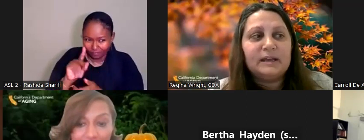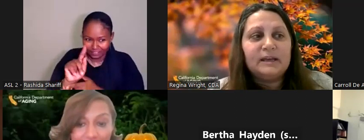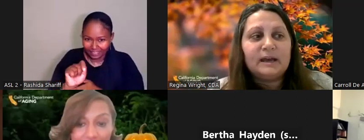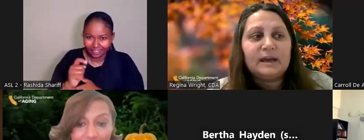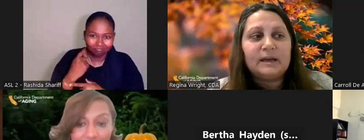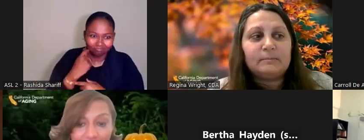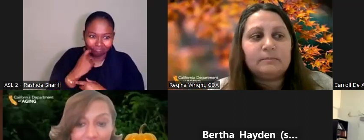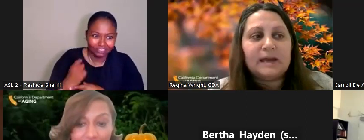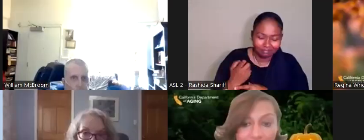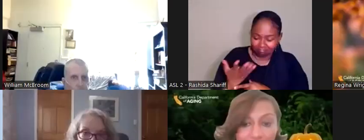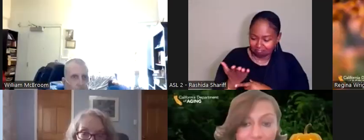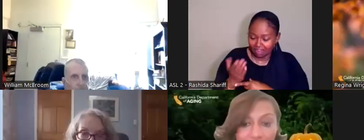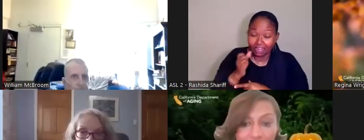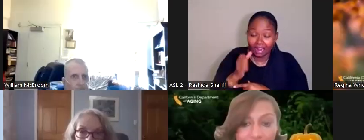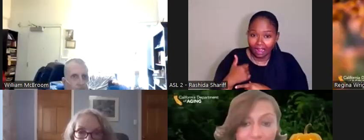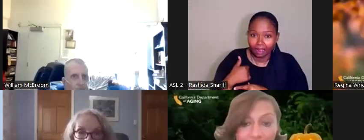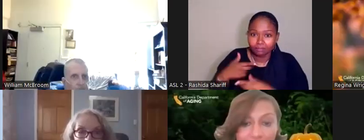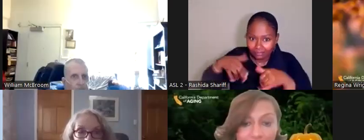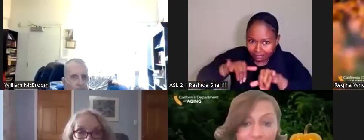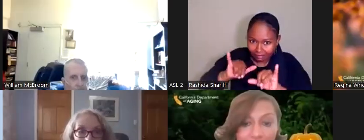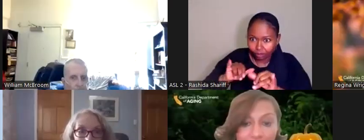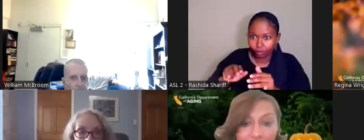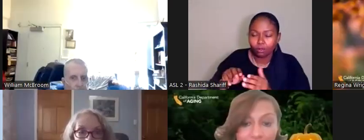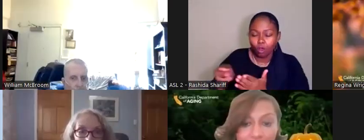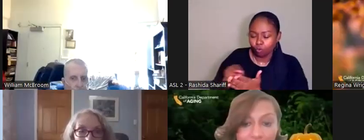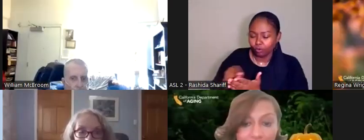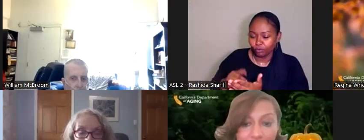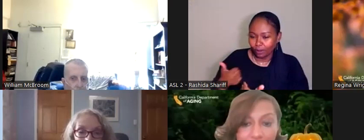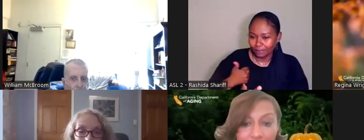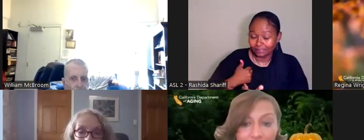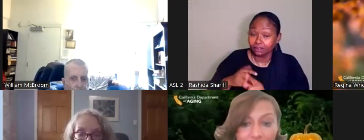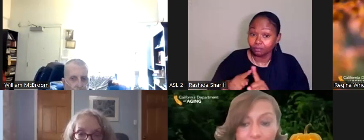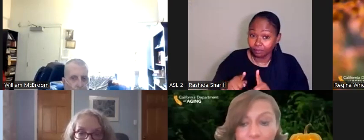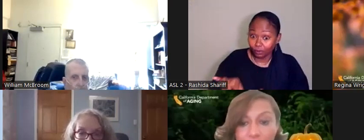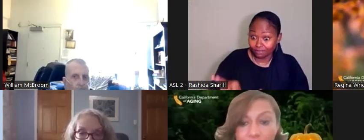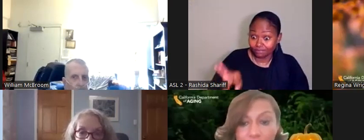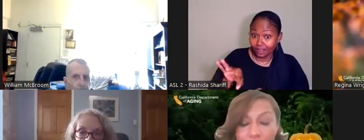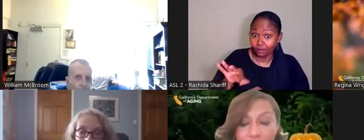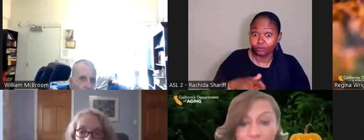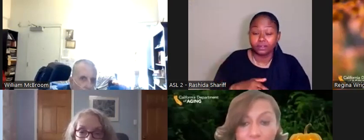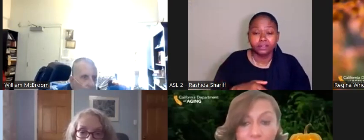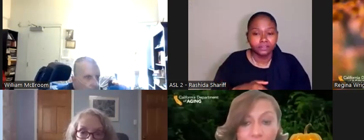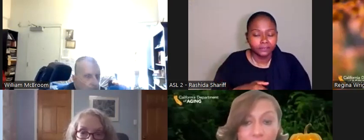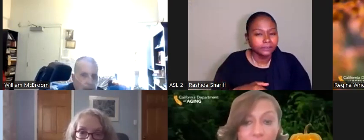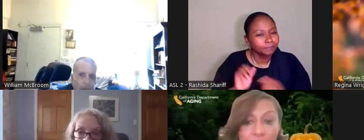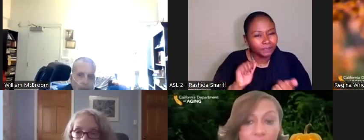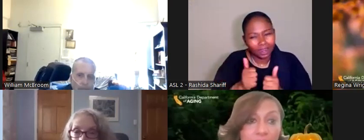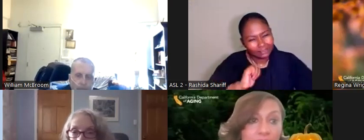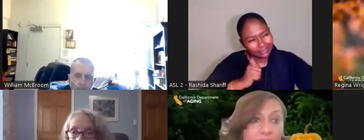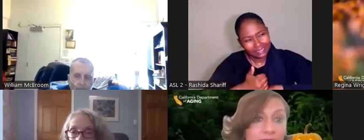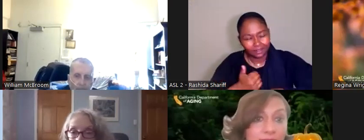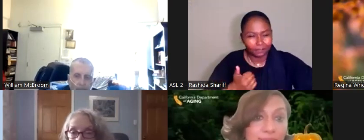But that was definitely a finding, is that the way it's kind of set up is